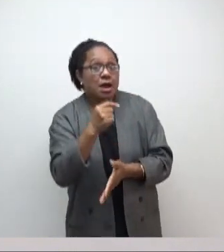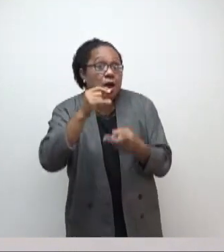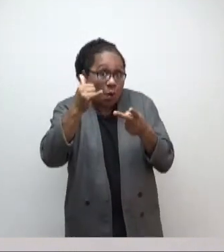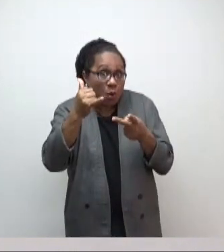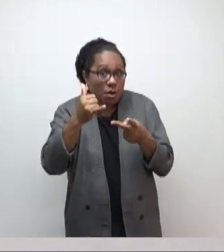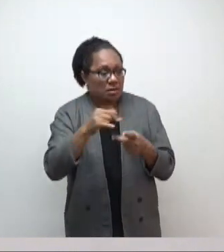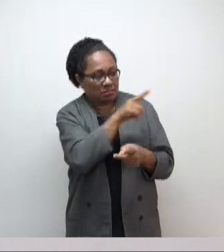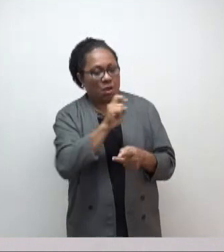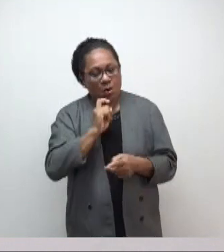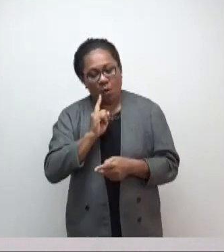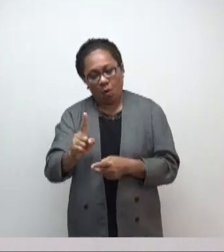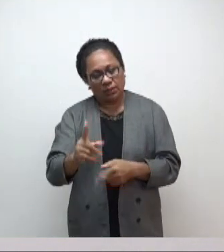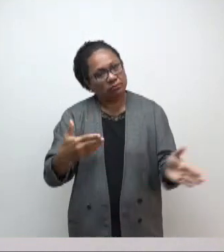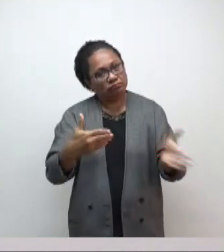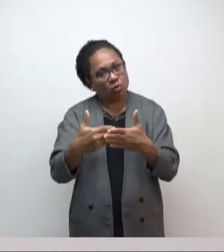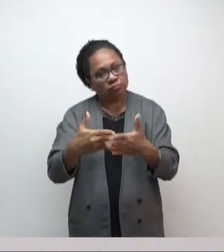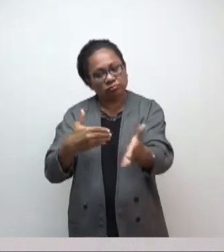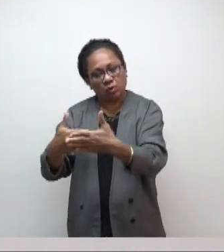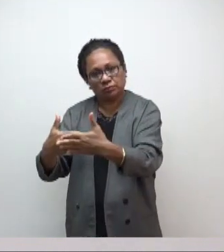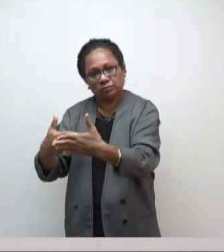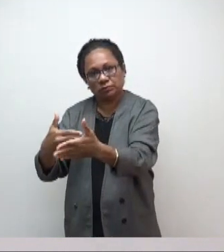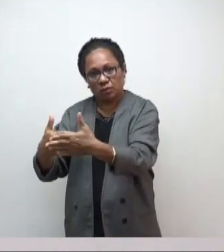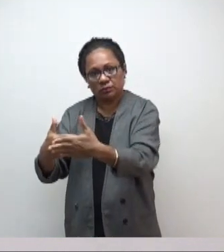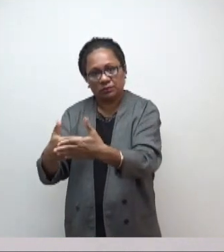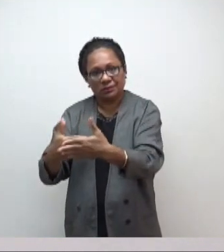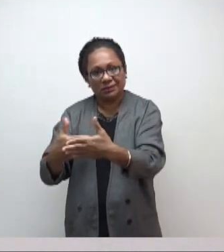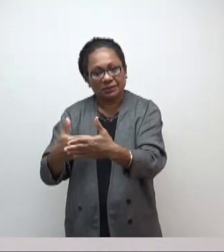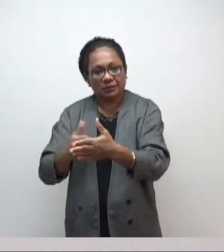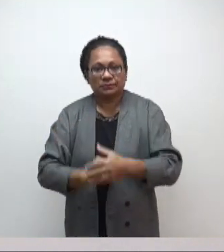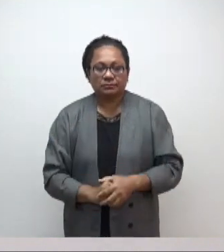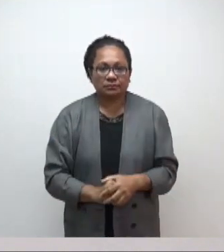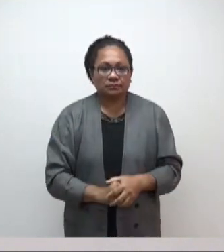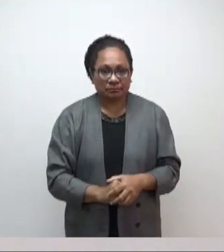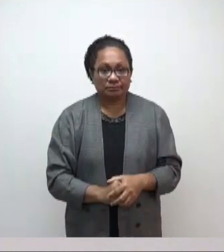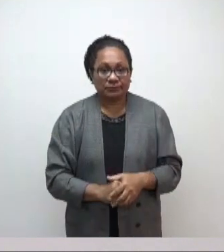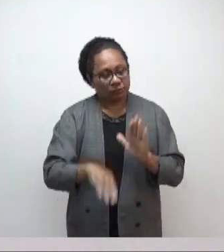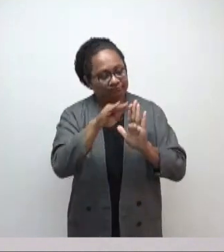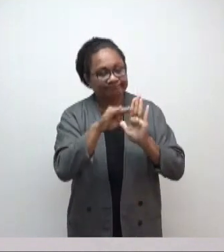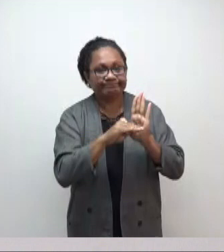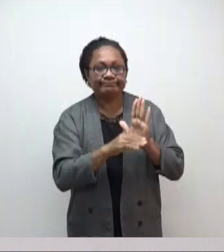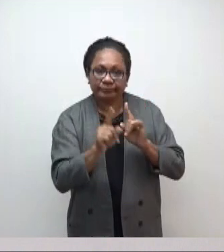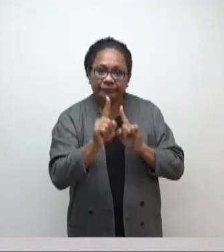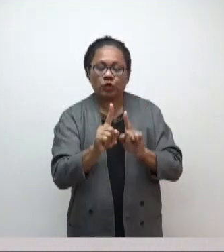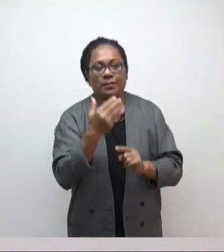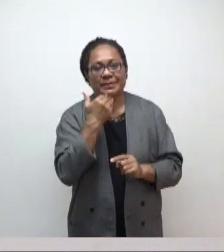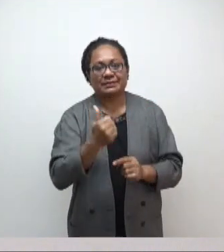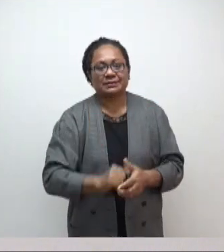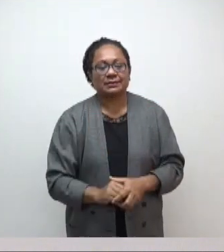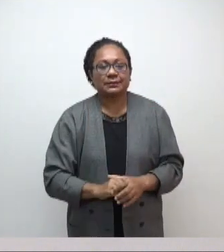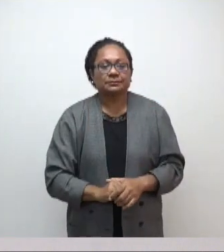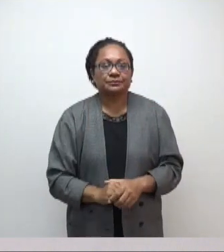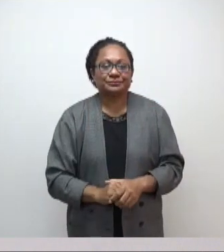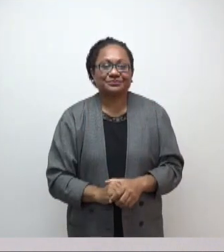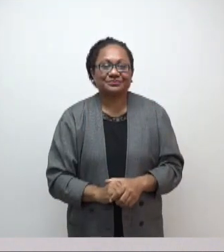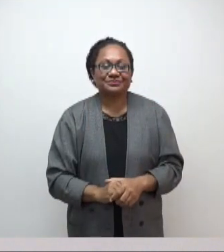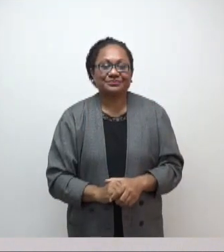repeat, you will be fined heavily or shut down if you do not follow these regulations. My